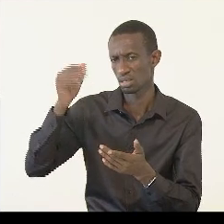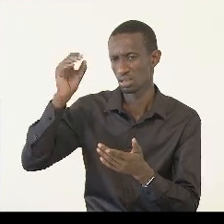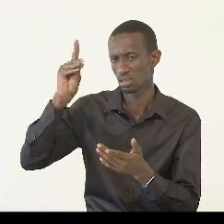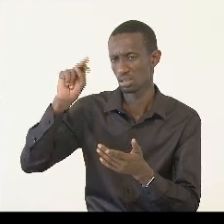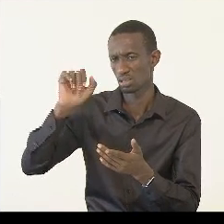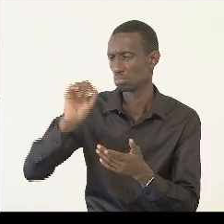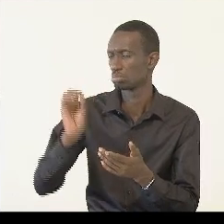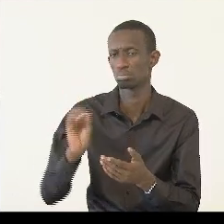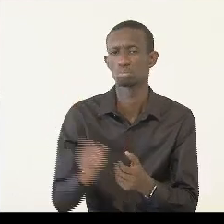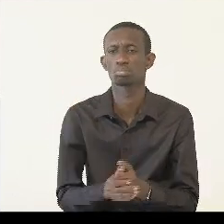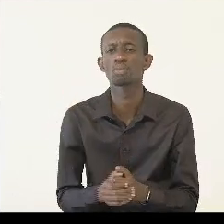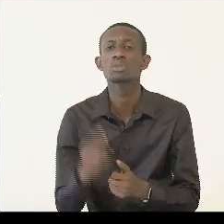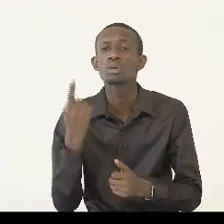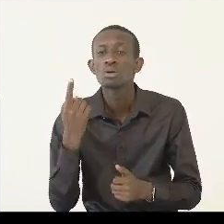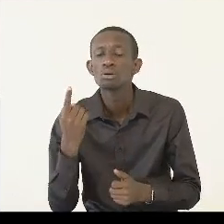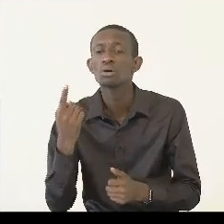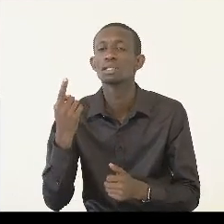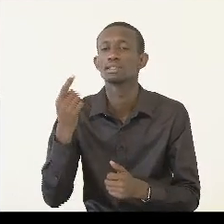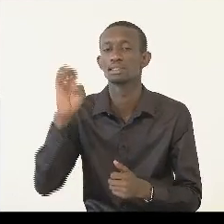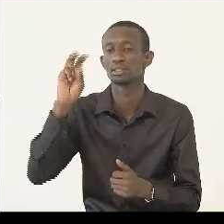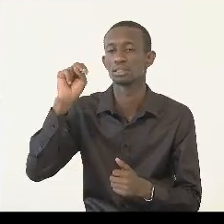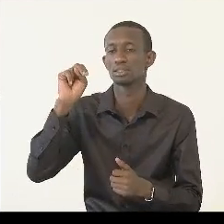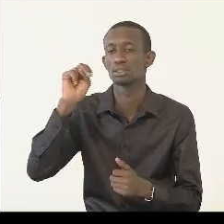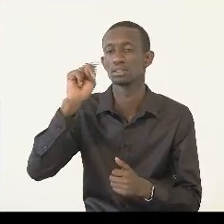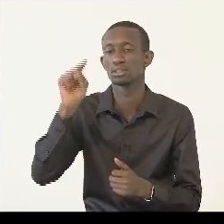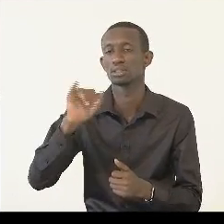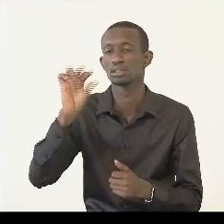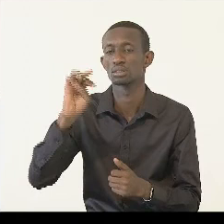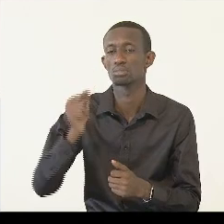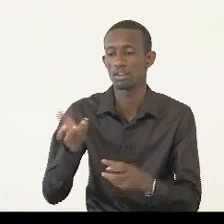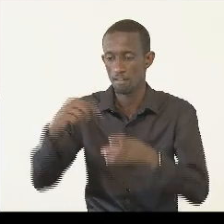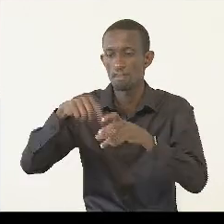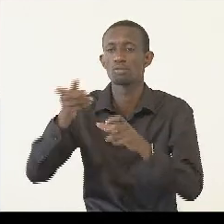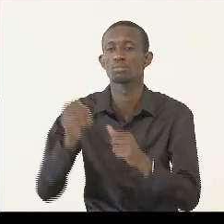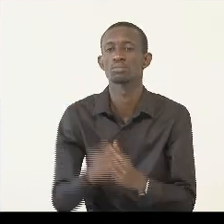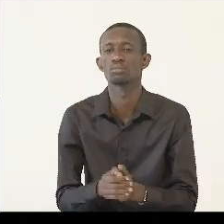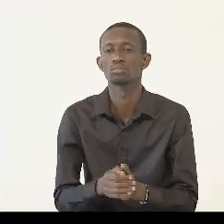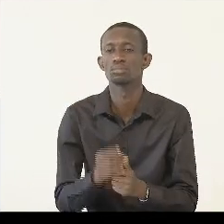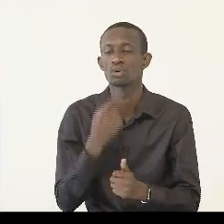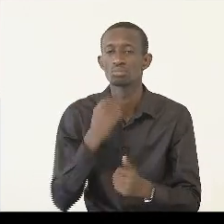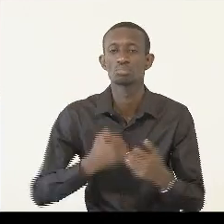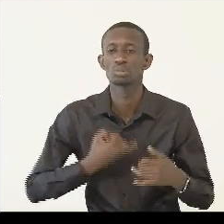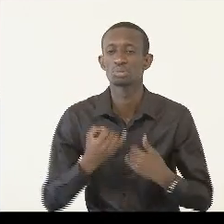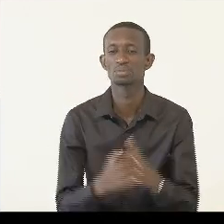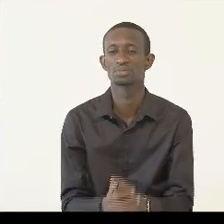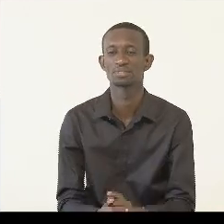The one enzyme involved in DNA replication, and state the type of reaction it catalyzes. Your choice.